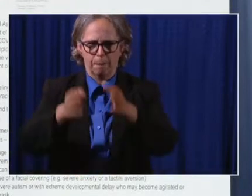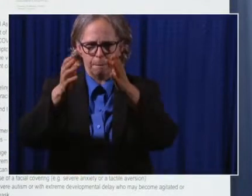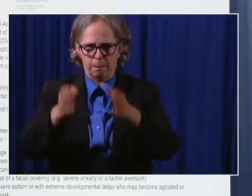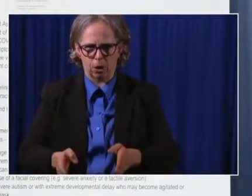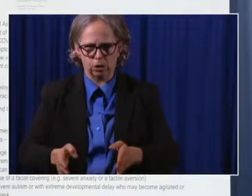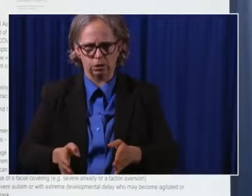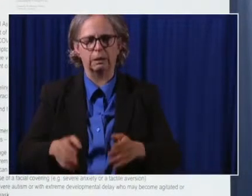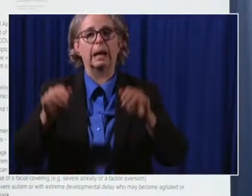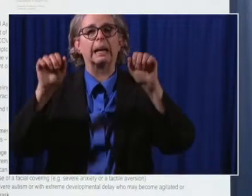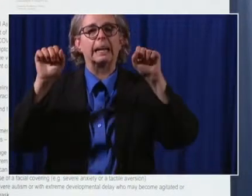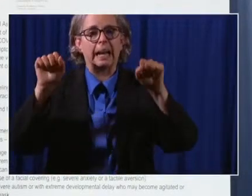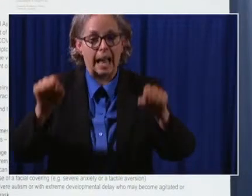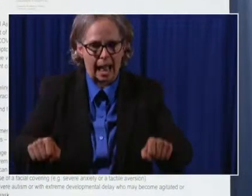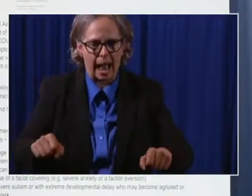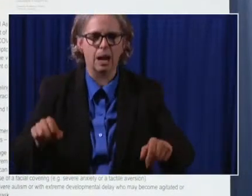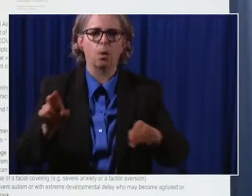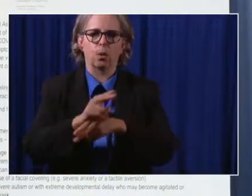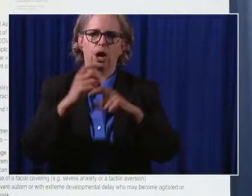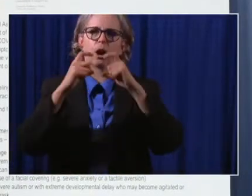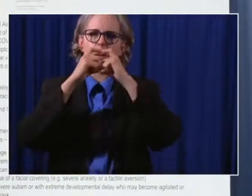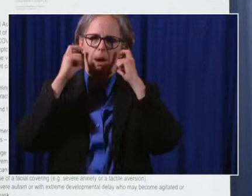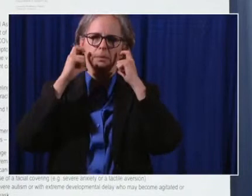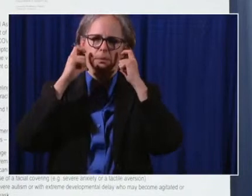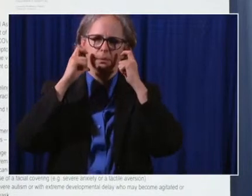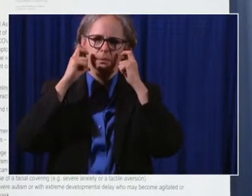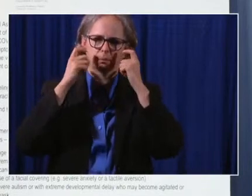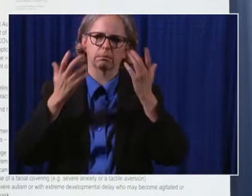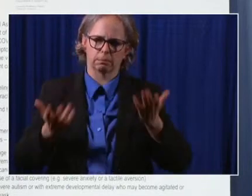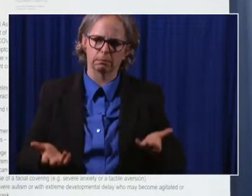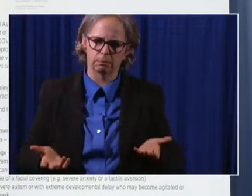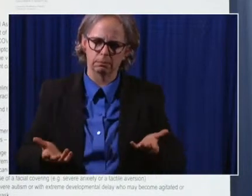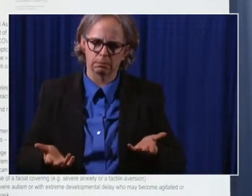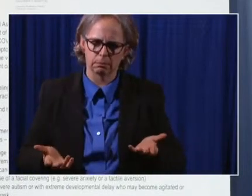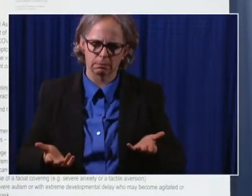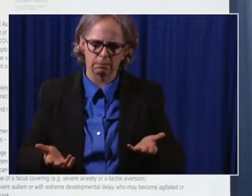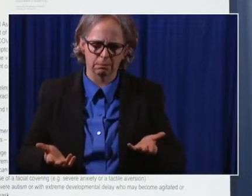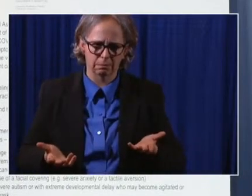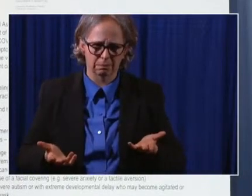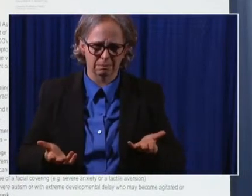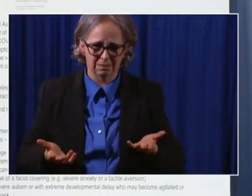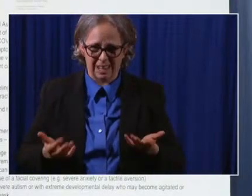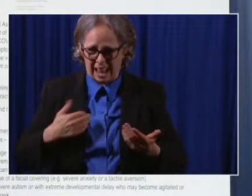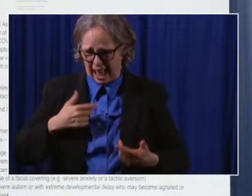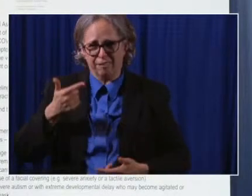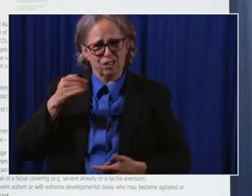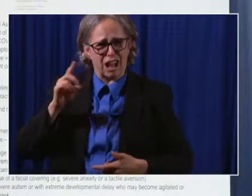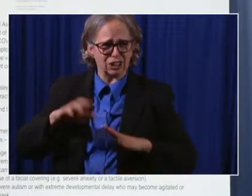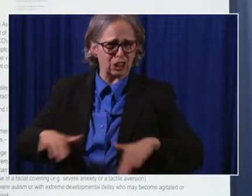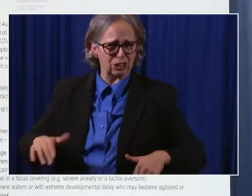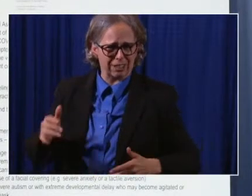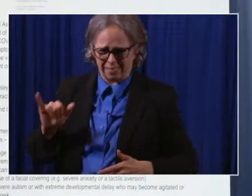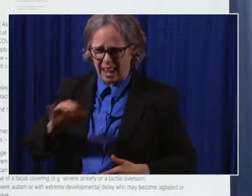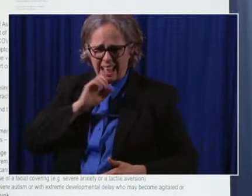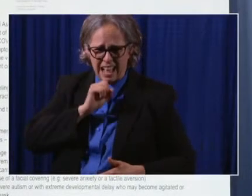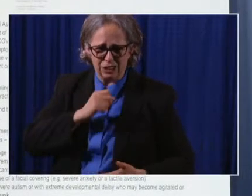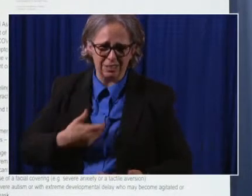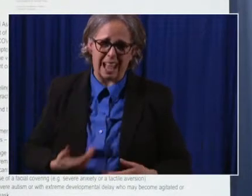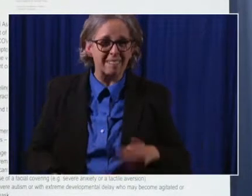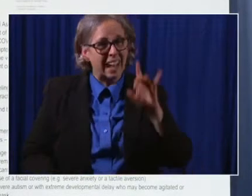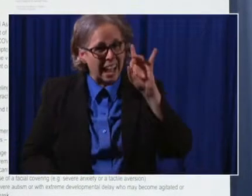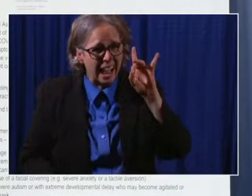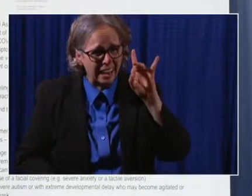I have grandchildren that age, and I've had many children, 8 children that